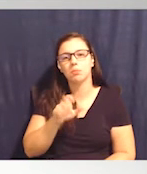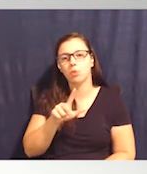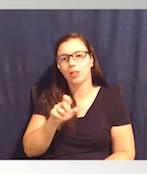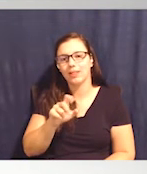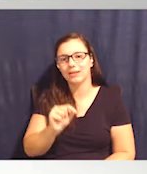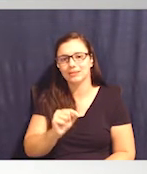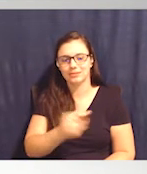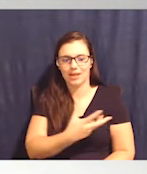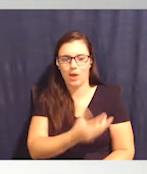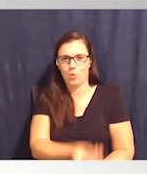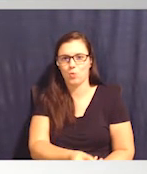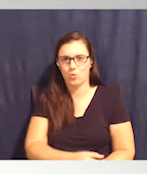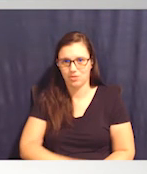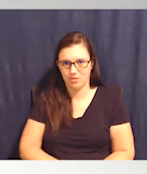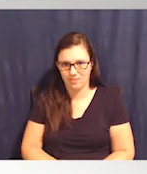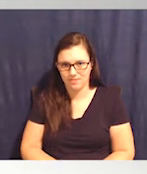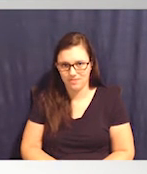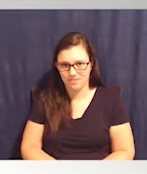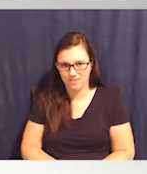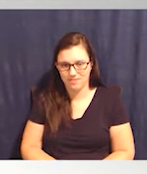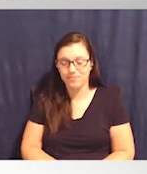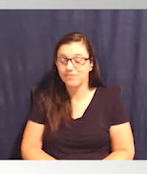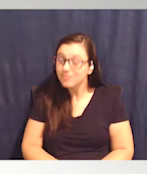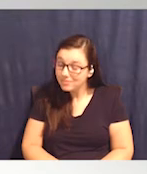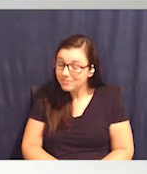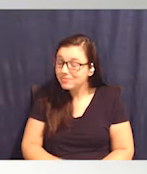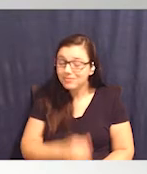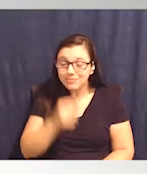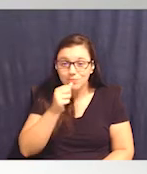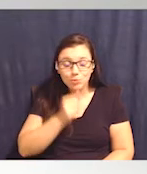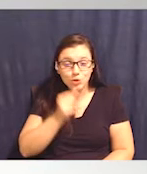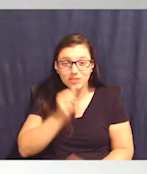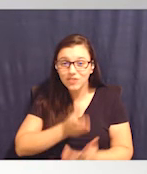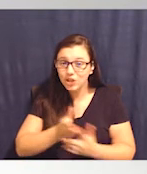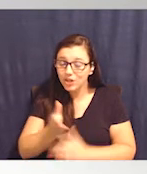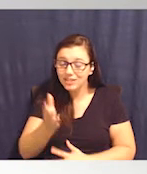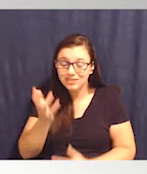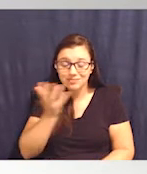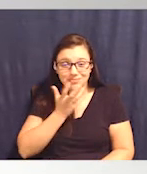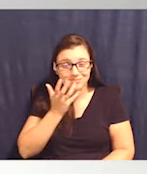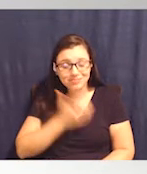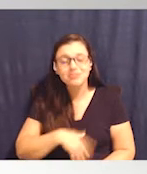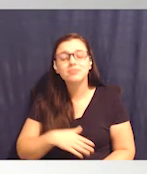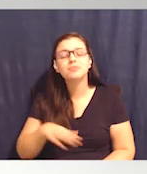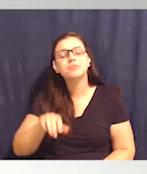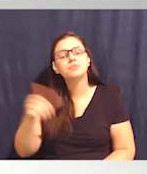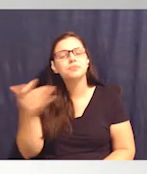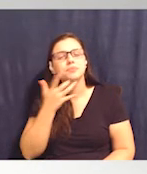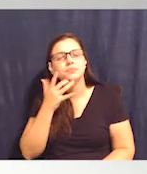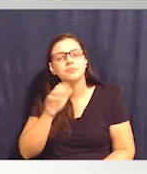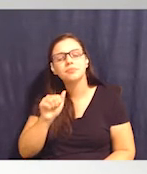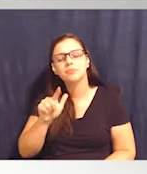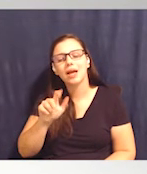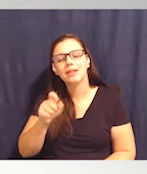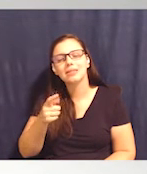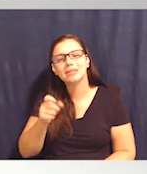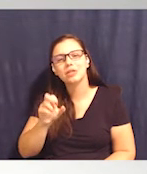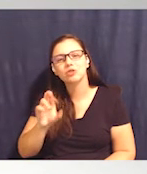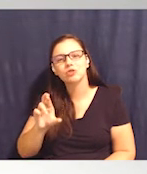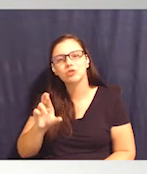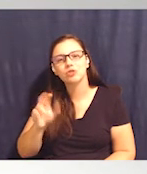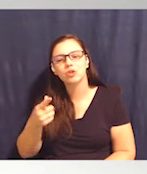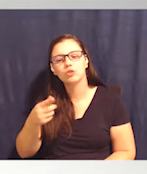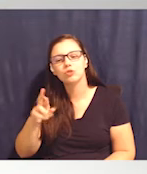about perseverance. Another one of my favorites is Alexander Graham Bell. I'm sorry, I